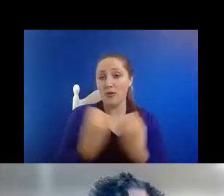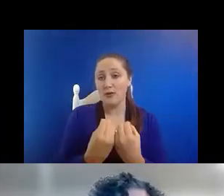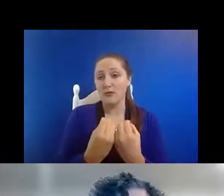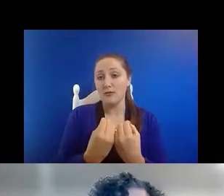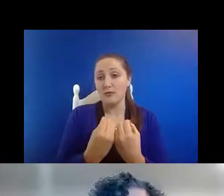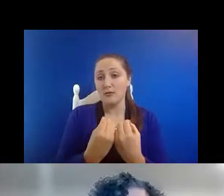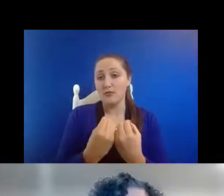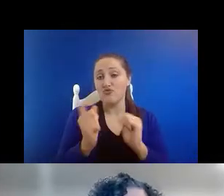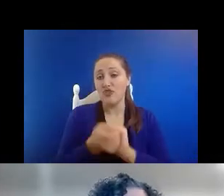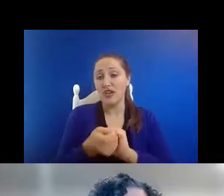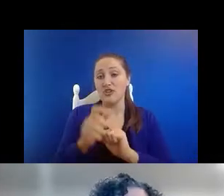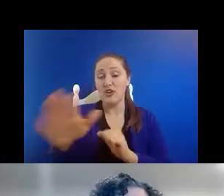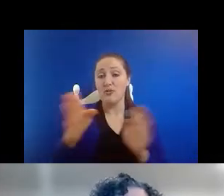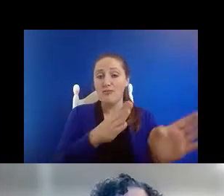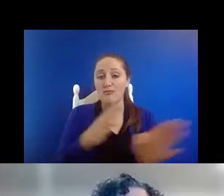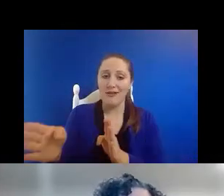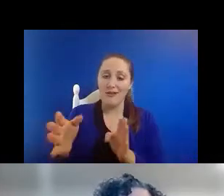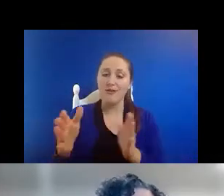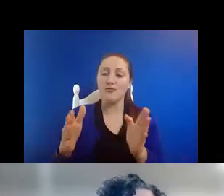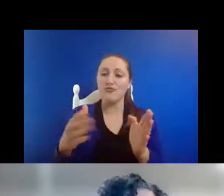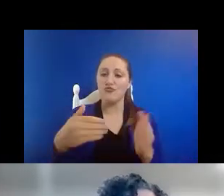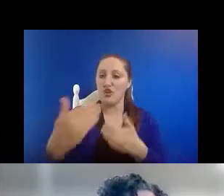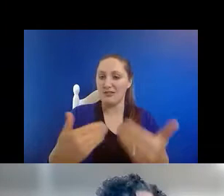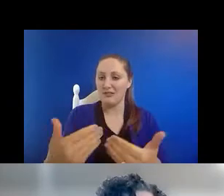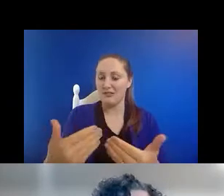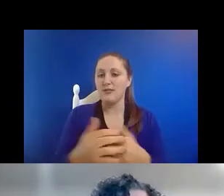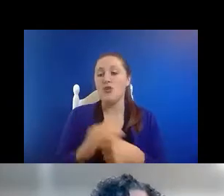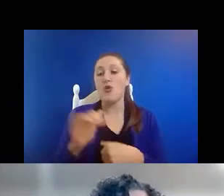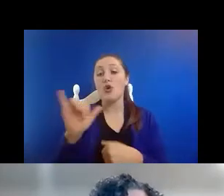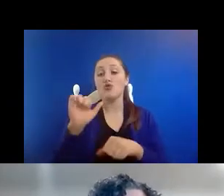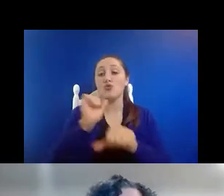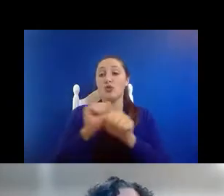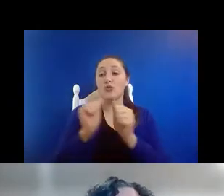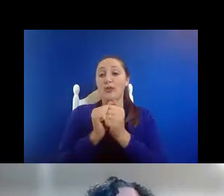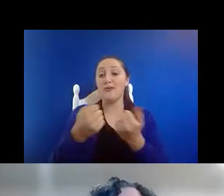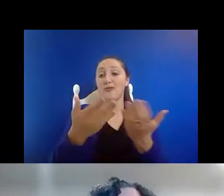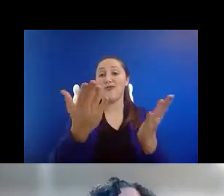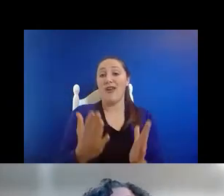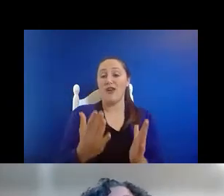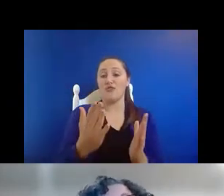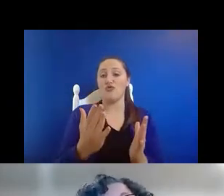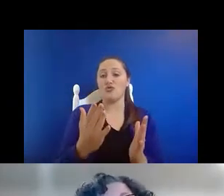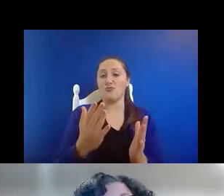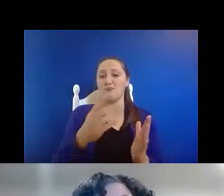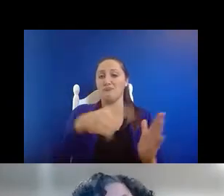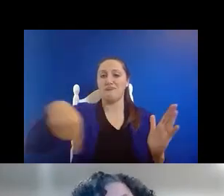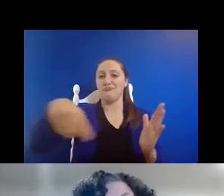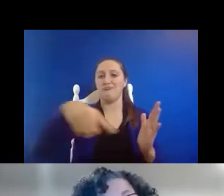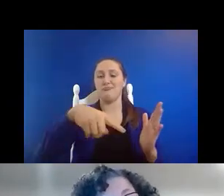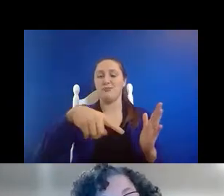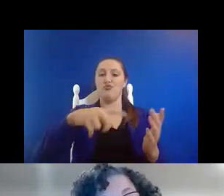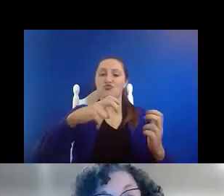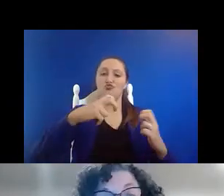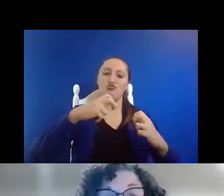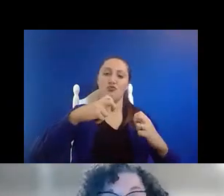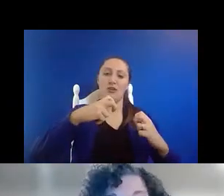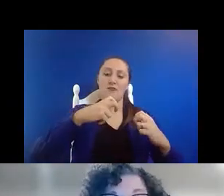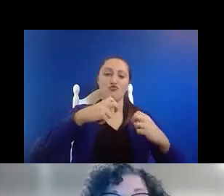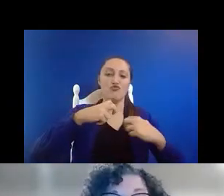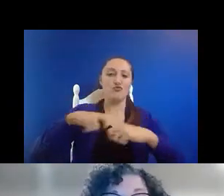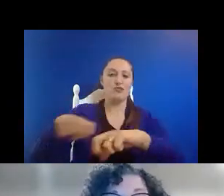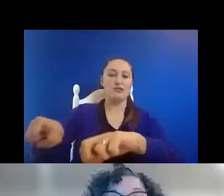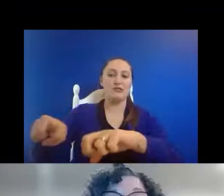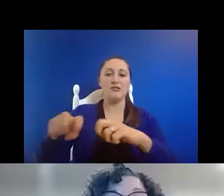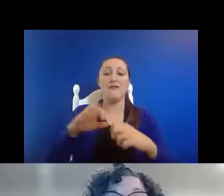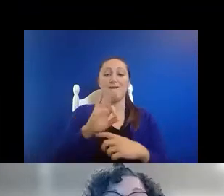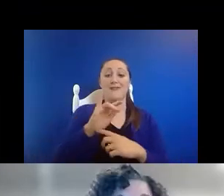planning processes, and then working with the providers on the ground to transition from their